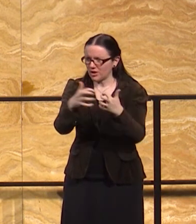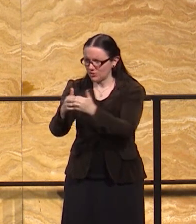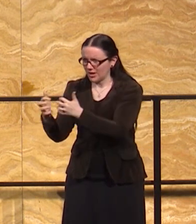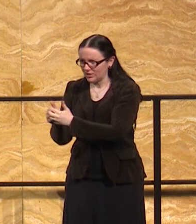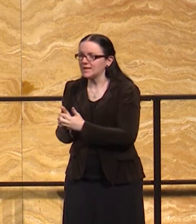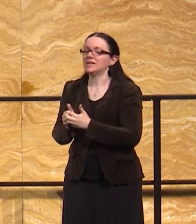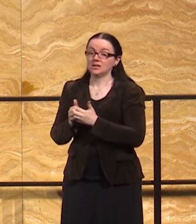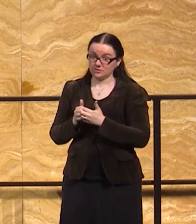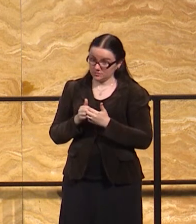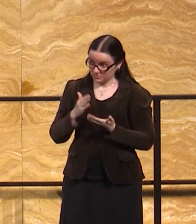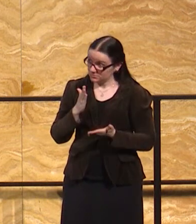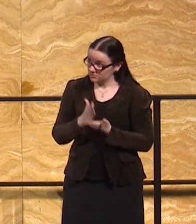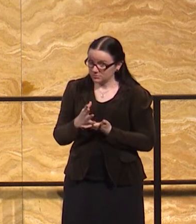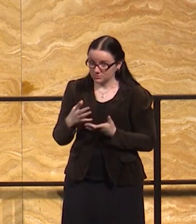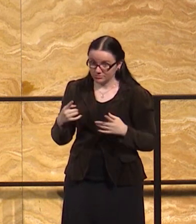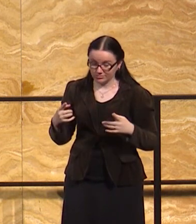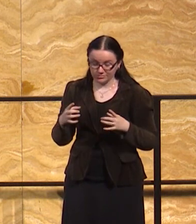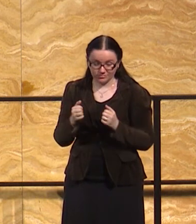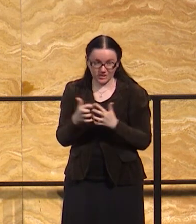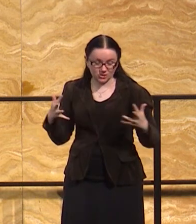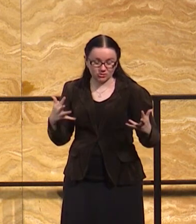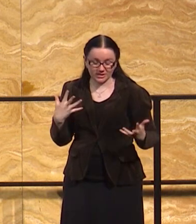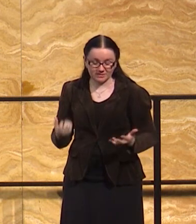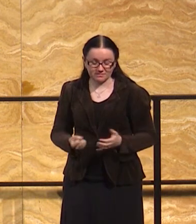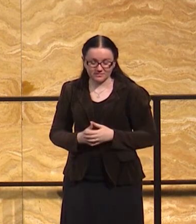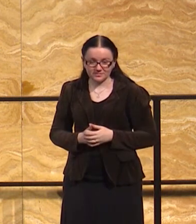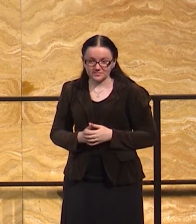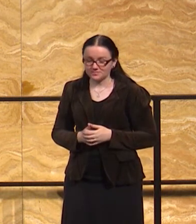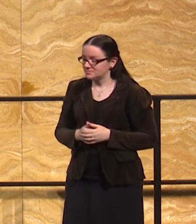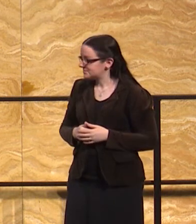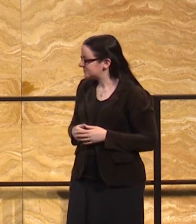create these problems? Well,